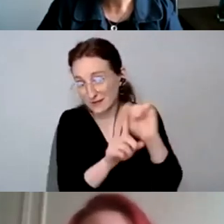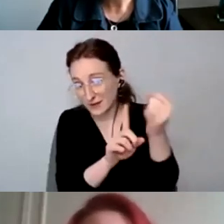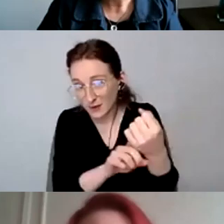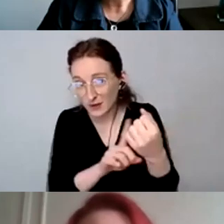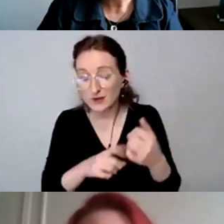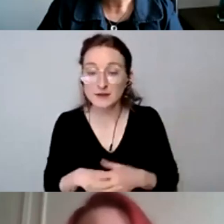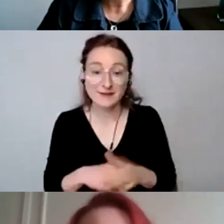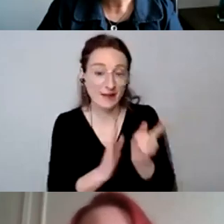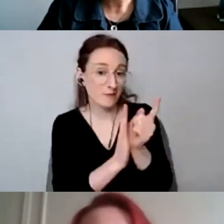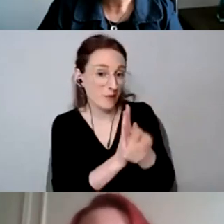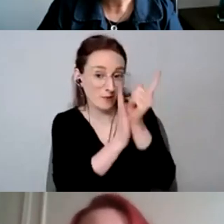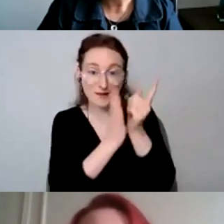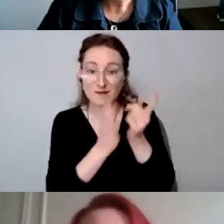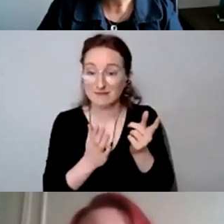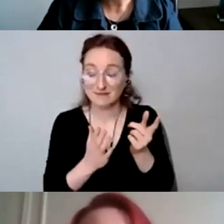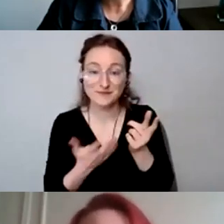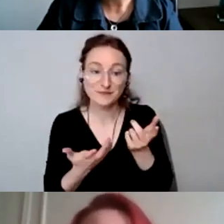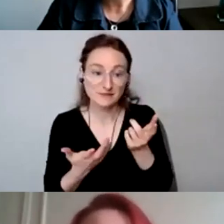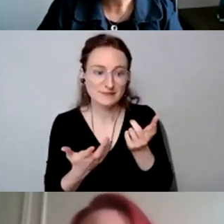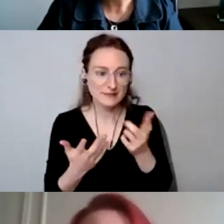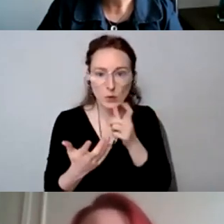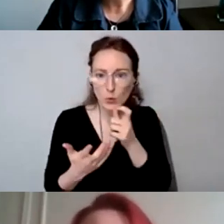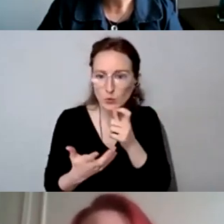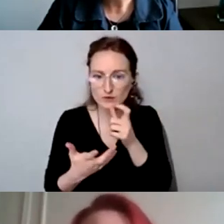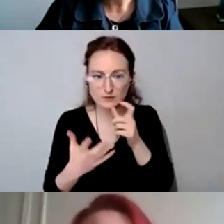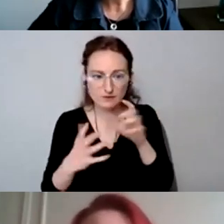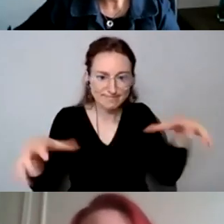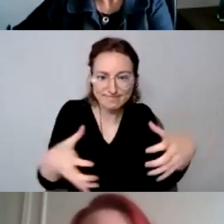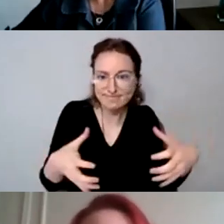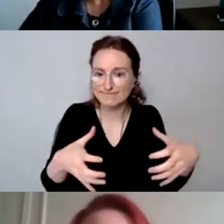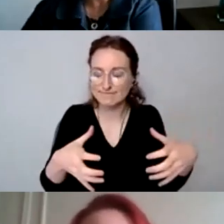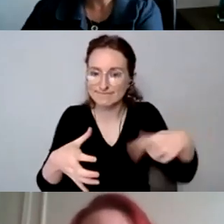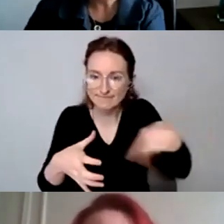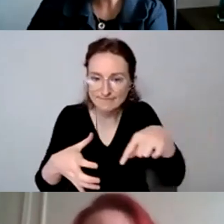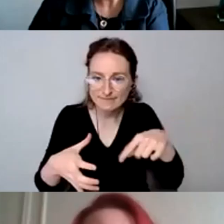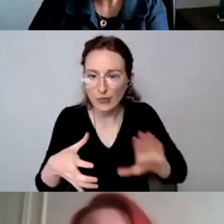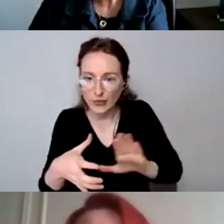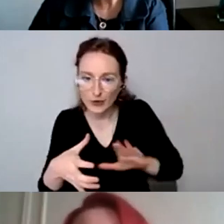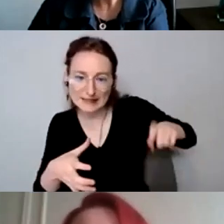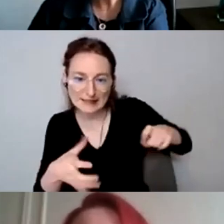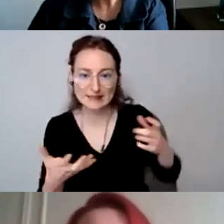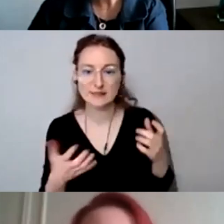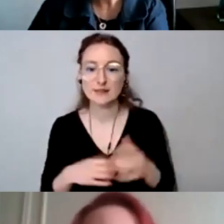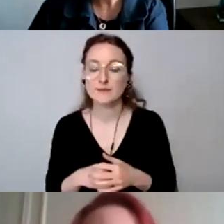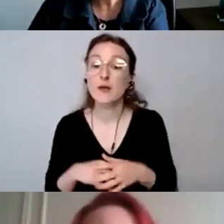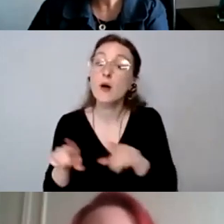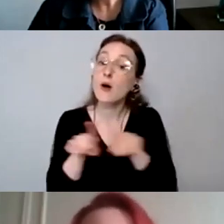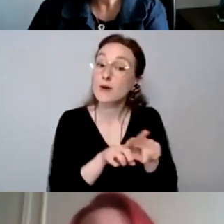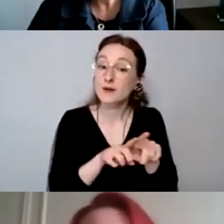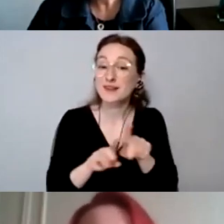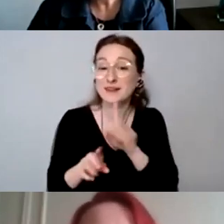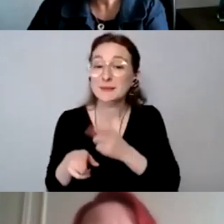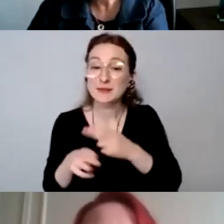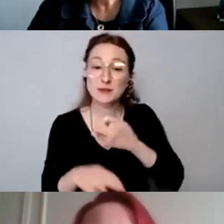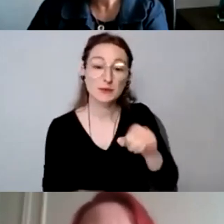of the people in the team. And yeah, just a couple of words about Yulia. I'm I think